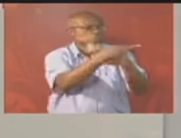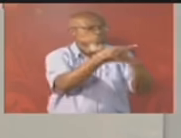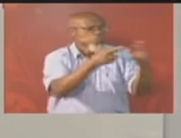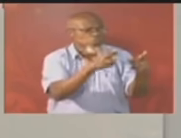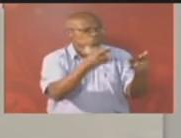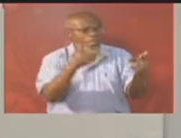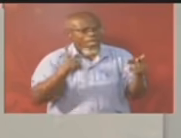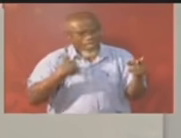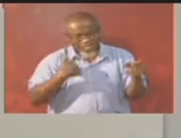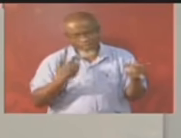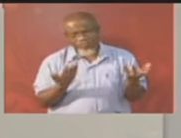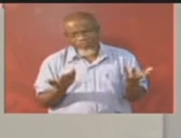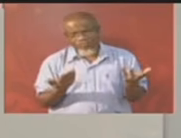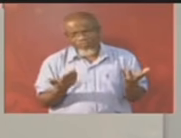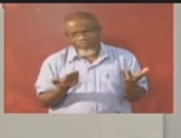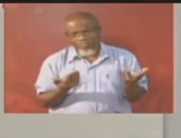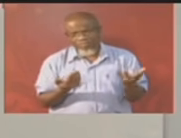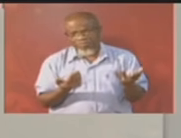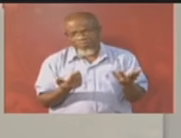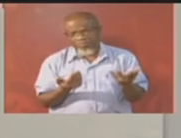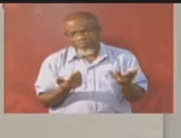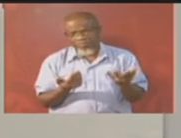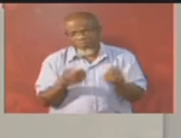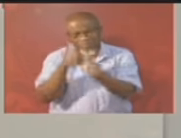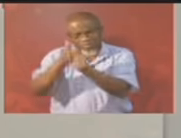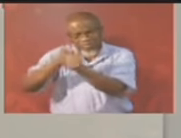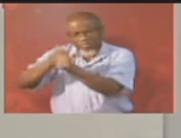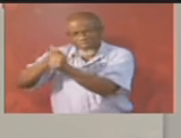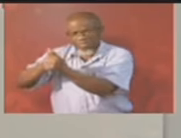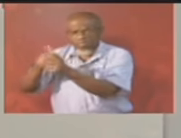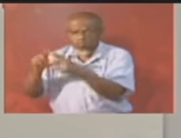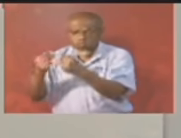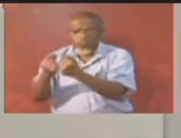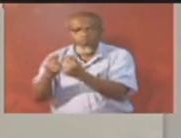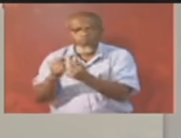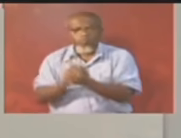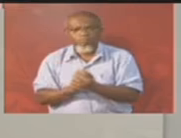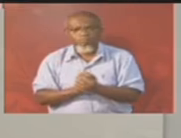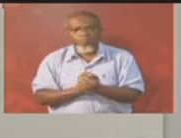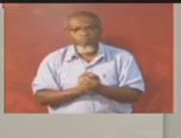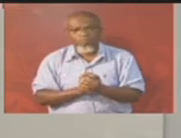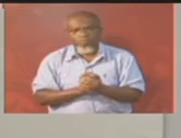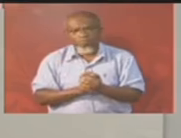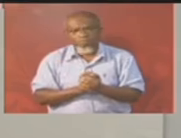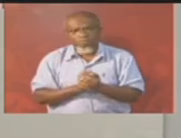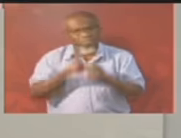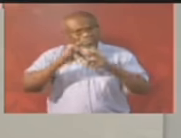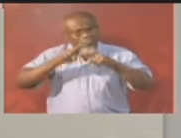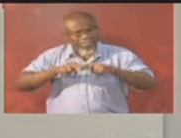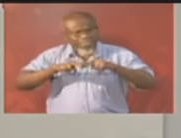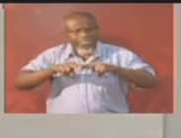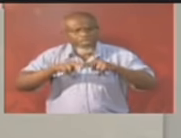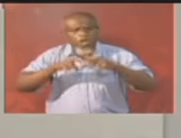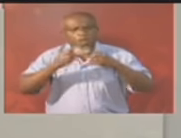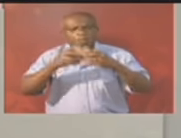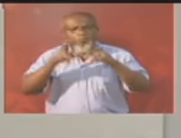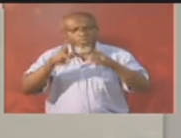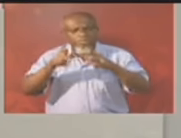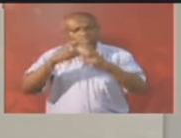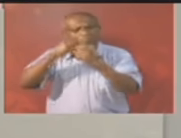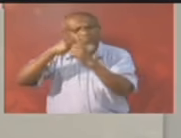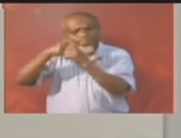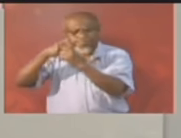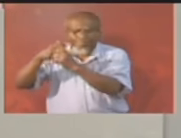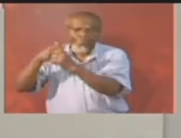home quarantine will have to remain in force given the volumes of cases that we currently have designated as active. But we